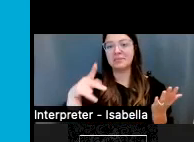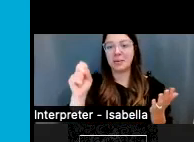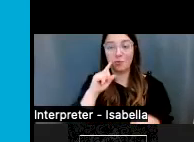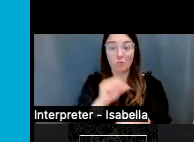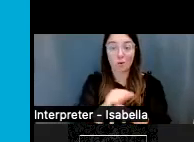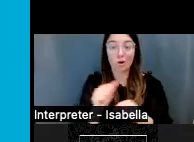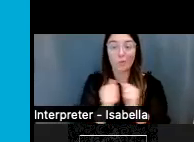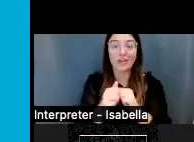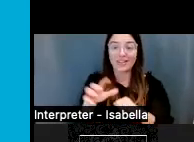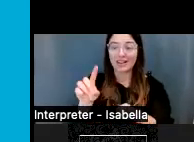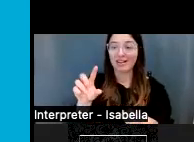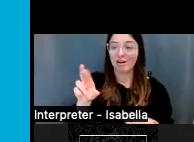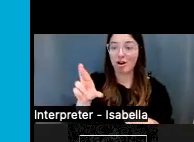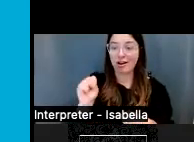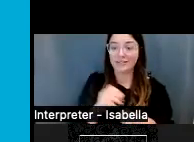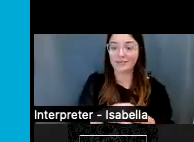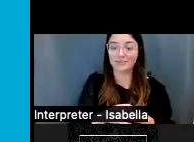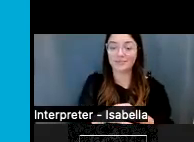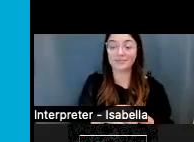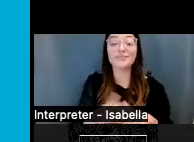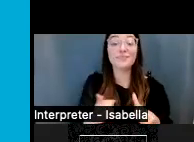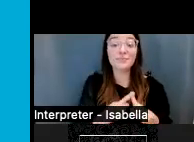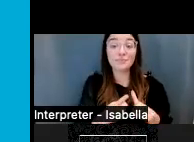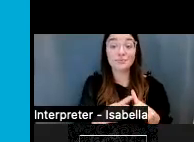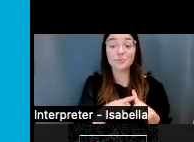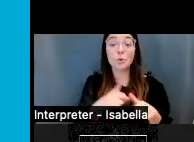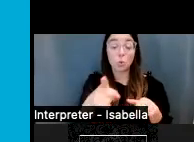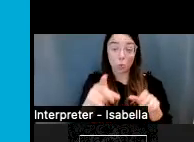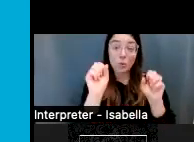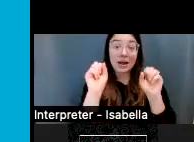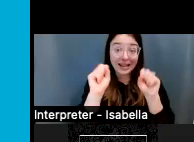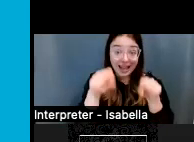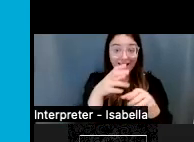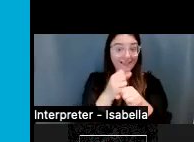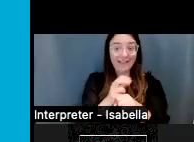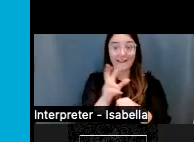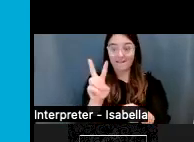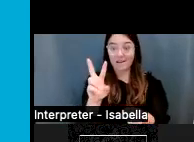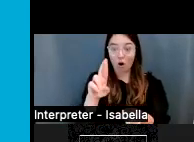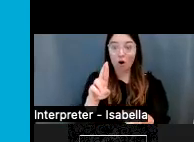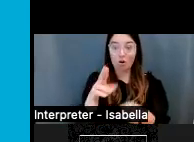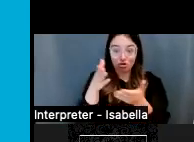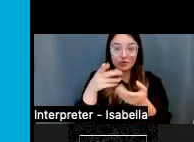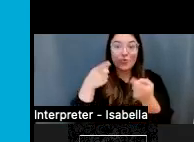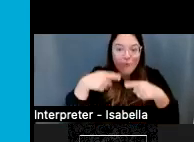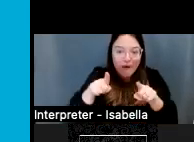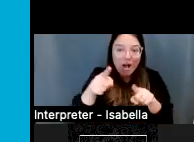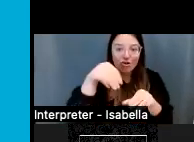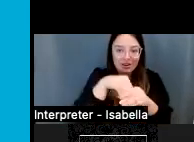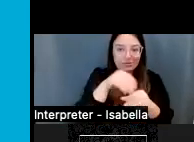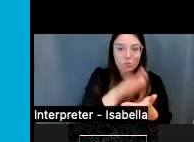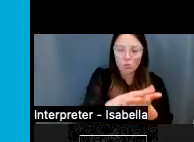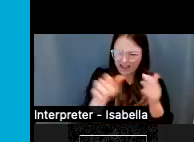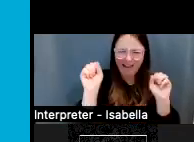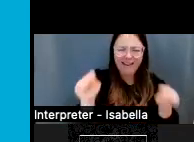DRS. So first things first, like I said, right, you can receive VR services while in school, right? The big thing to think about is